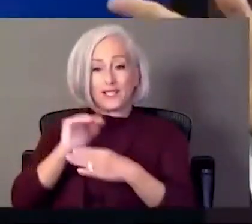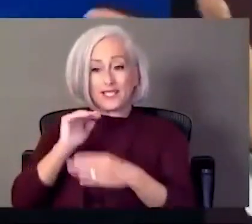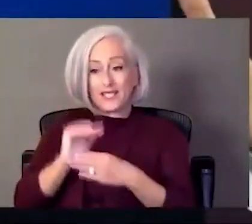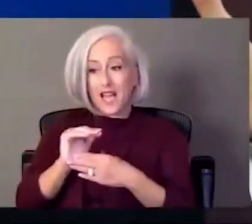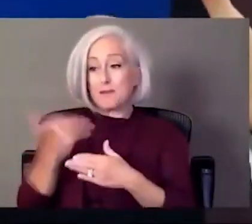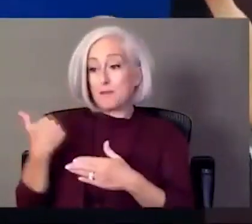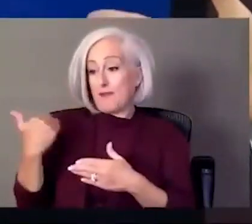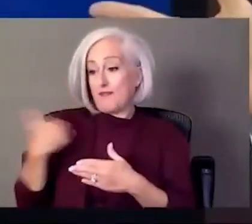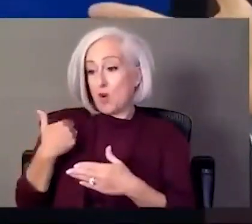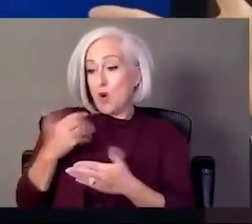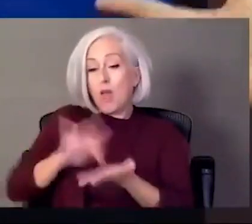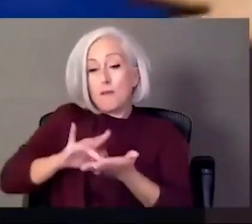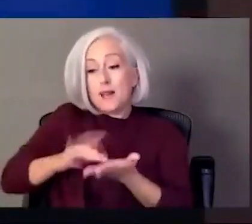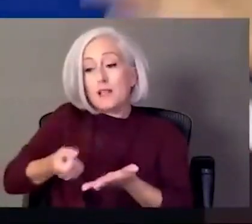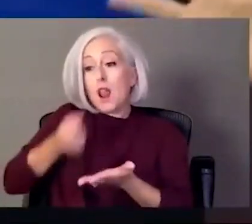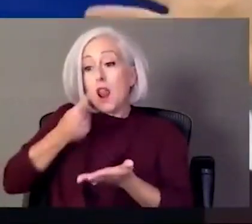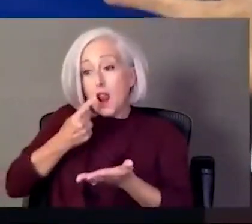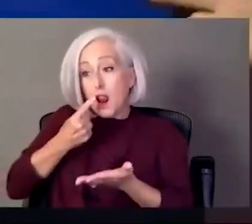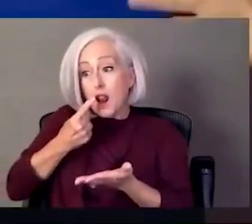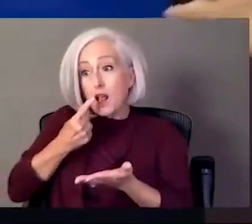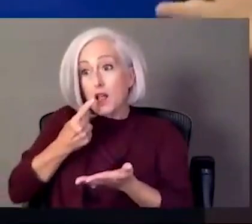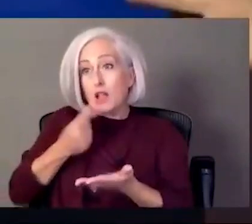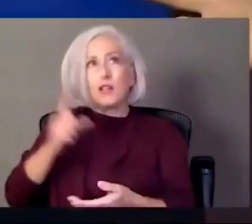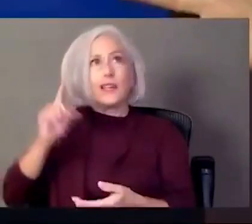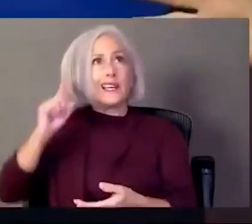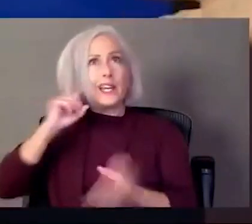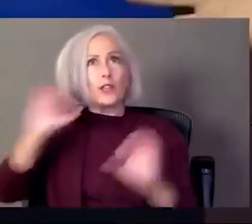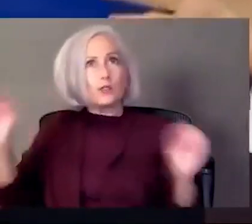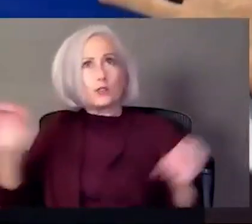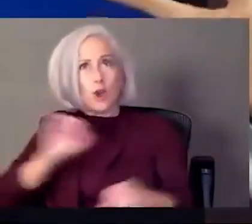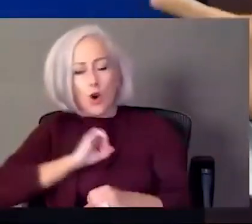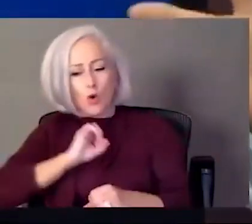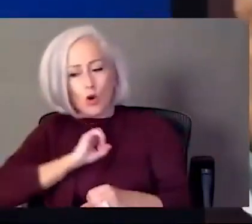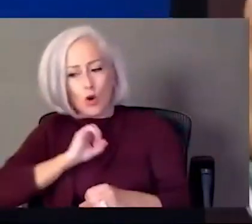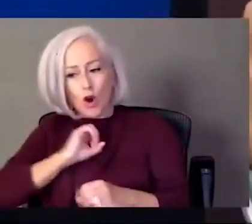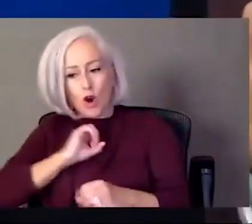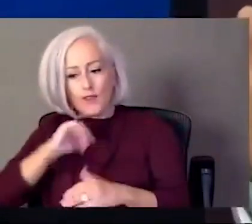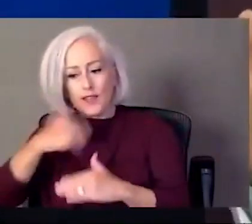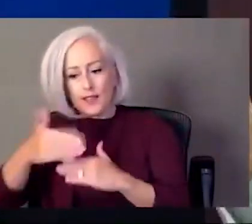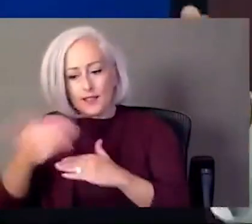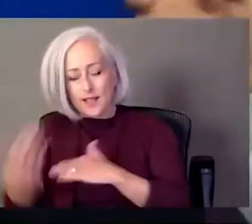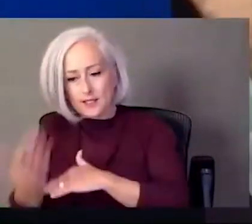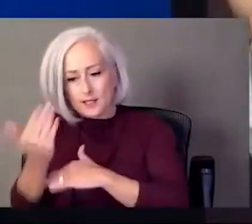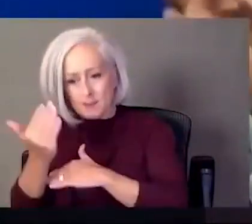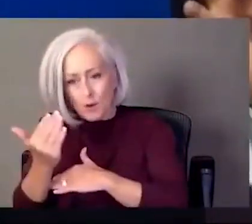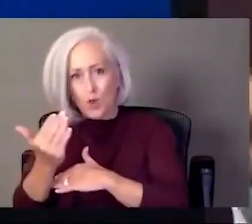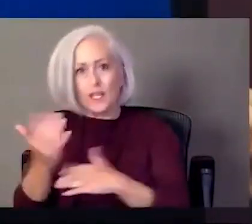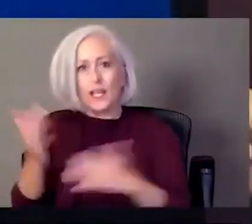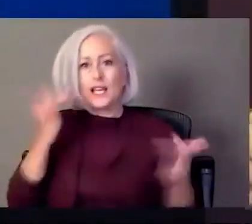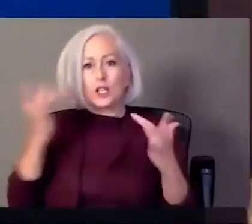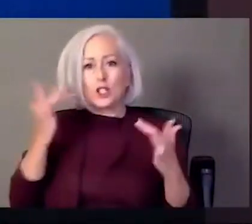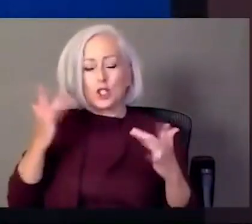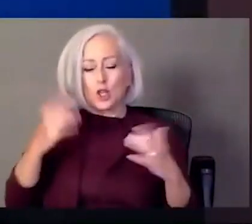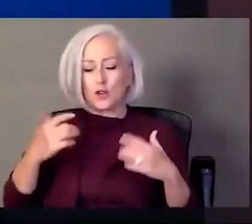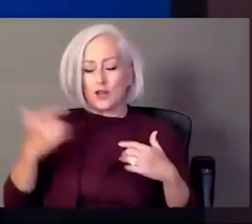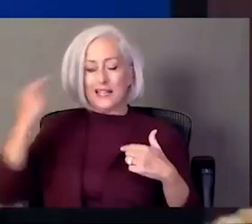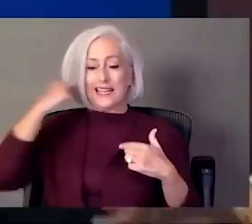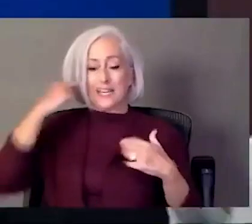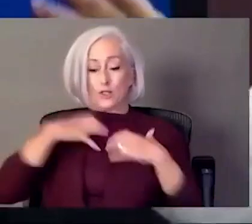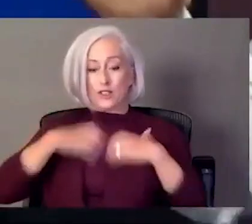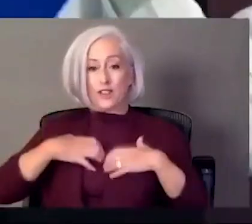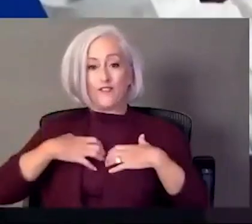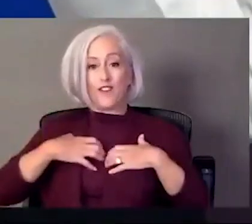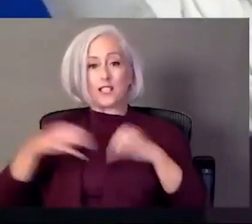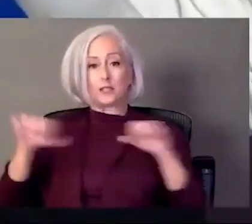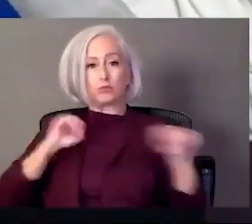He's worried she's passed out on the floor because he can't hear anything. Here's machine running, which the vest goes, but he doesn't. So he goes up to the